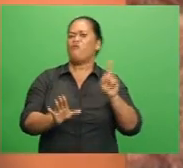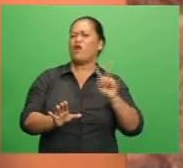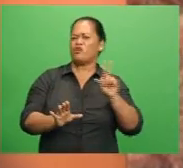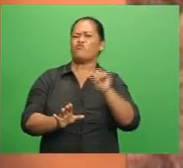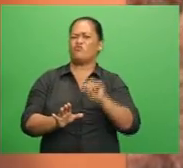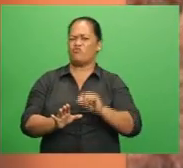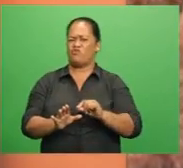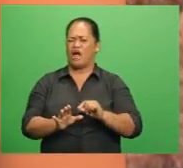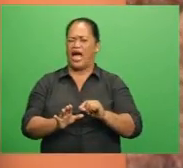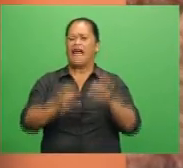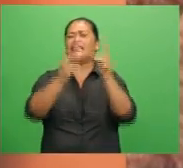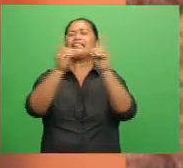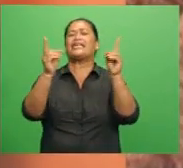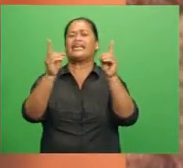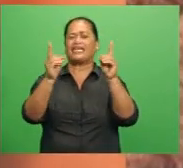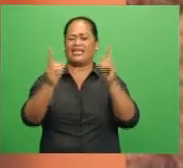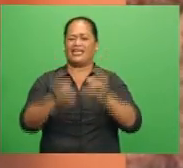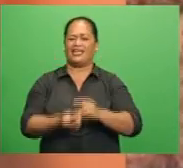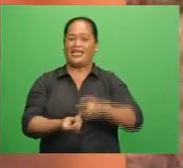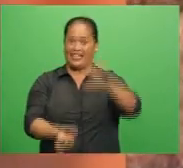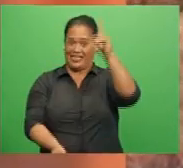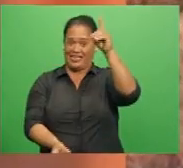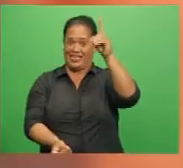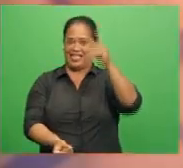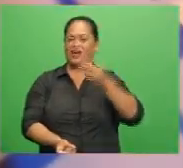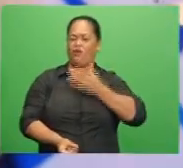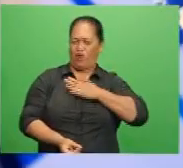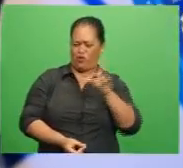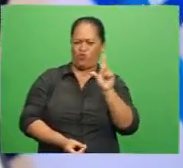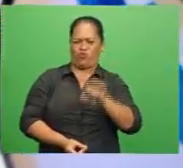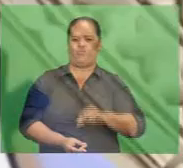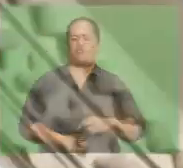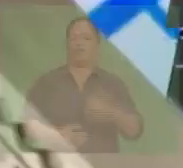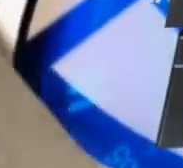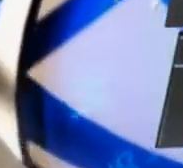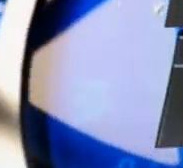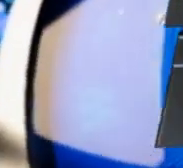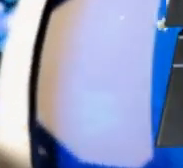of struggling. So happy 2021 to everyone out there.